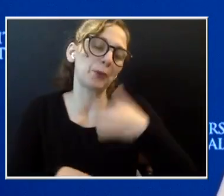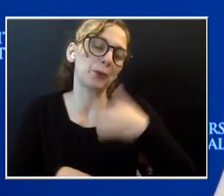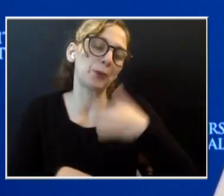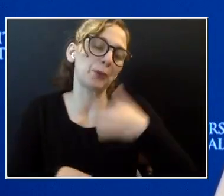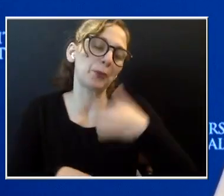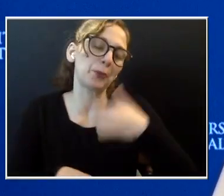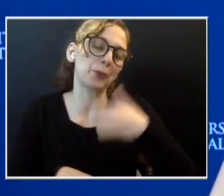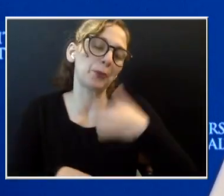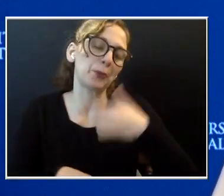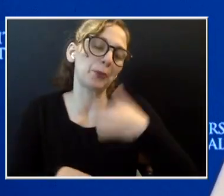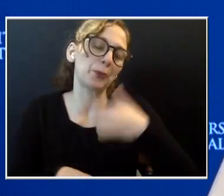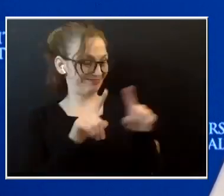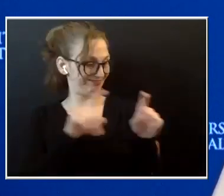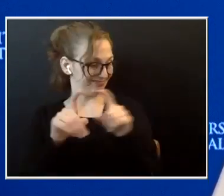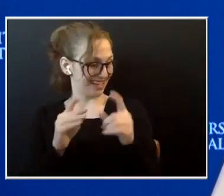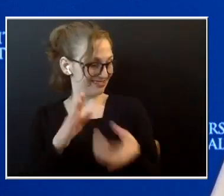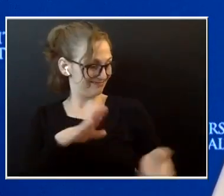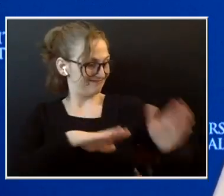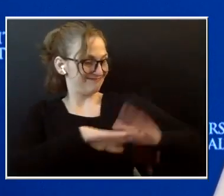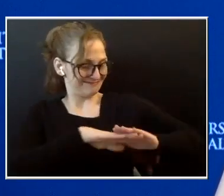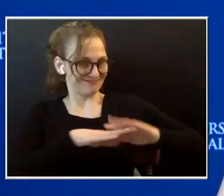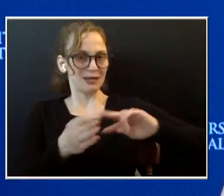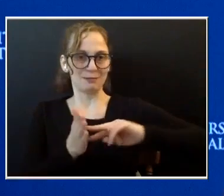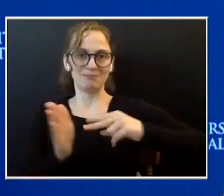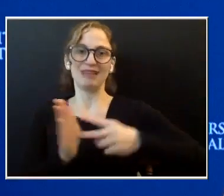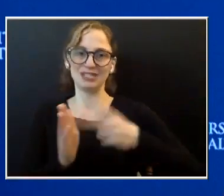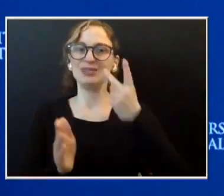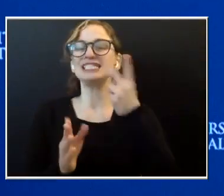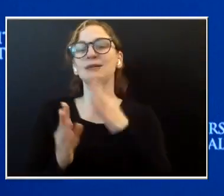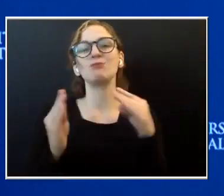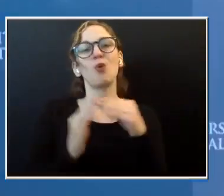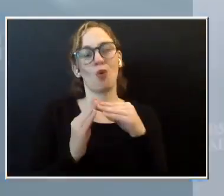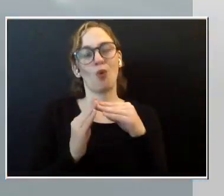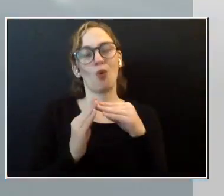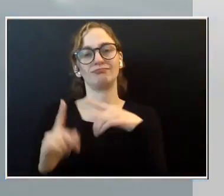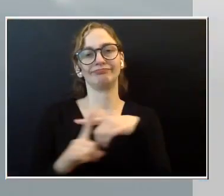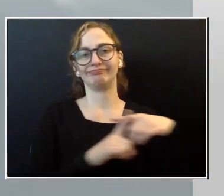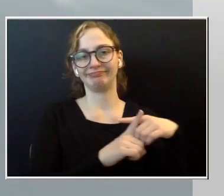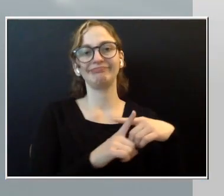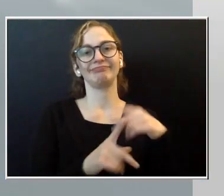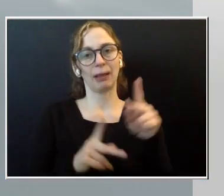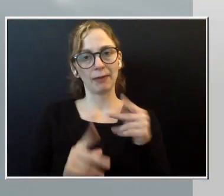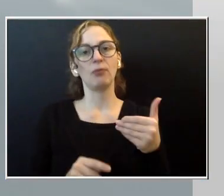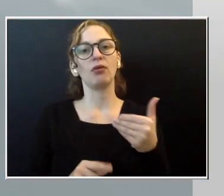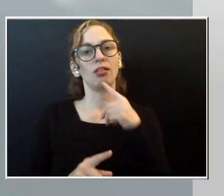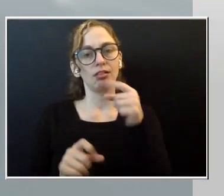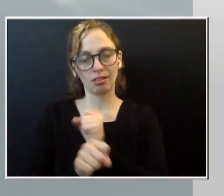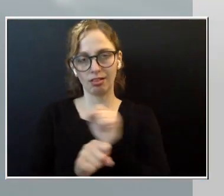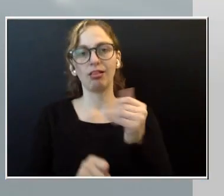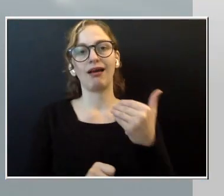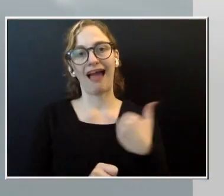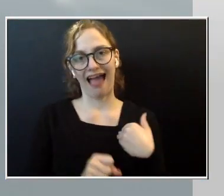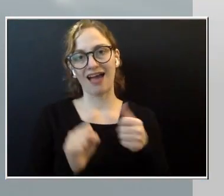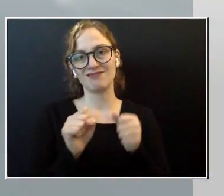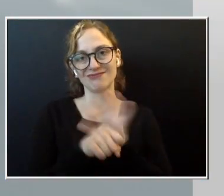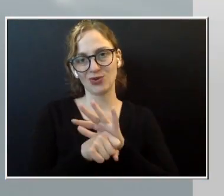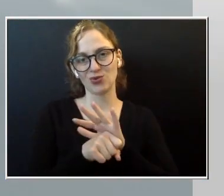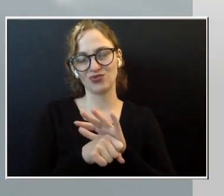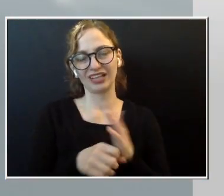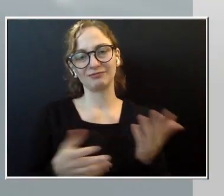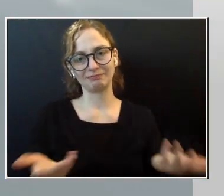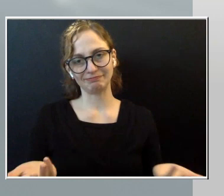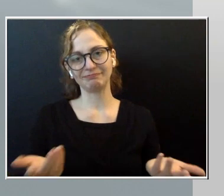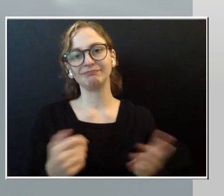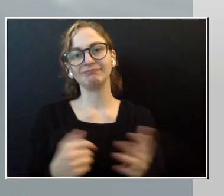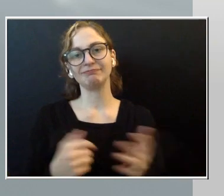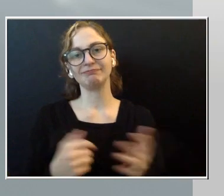also seen increased percent positive of that testing. And that is just a marker kind of what we can see in the